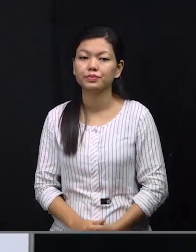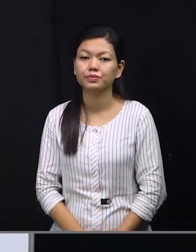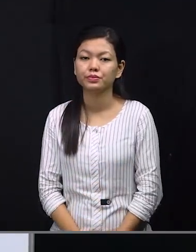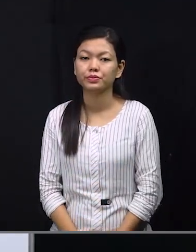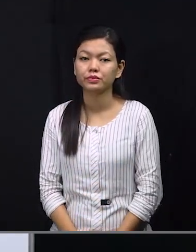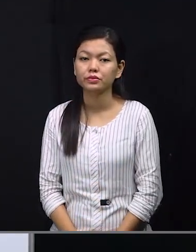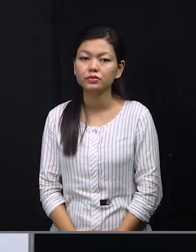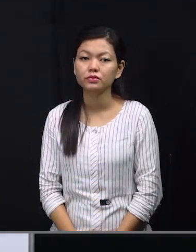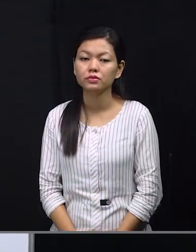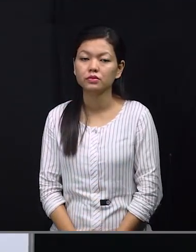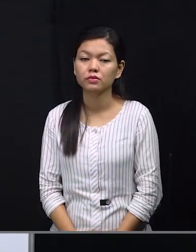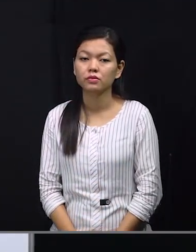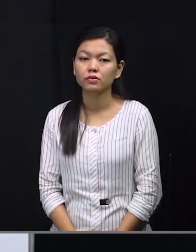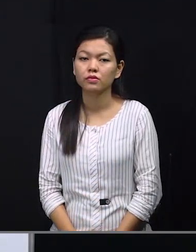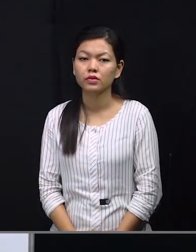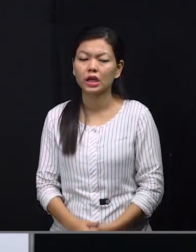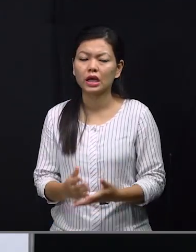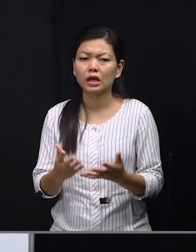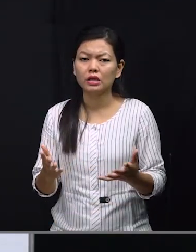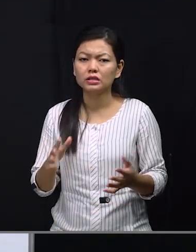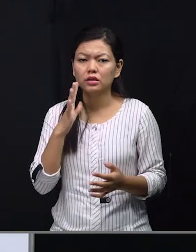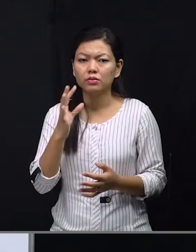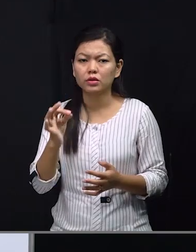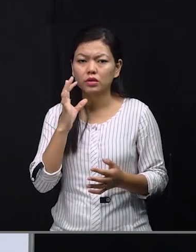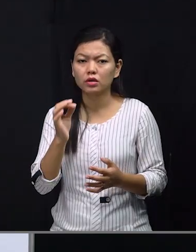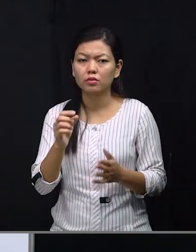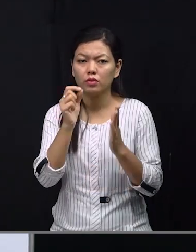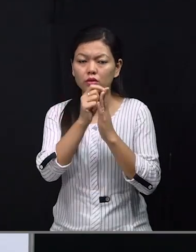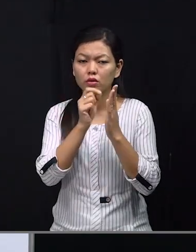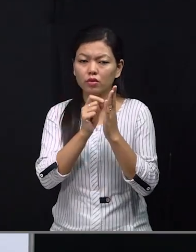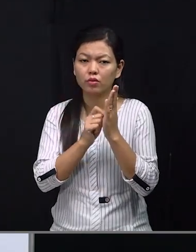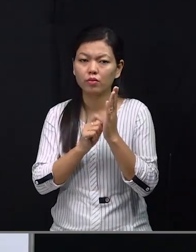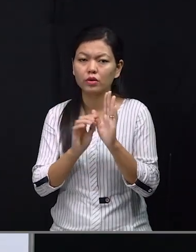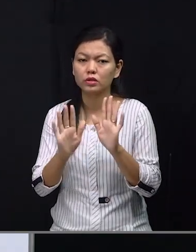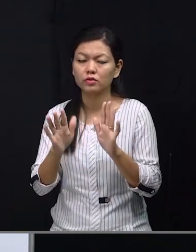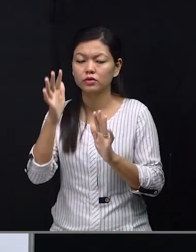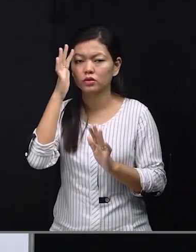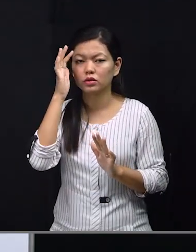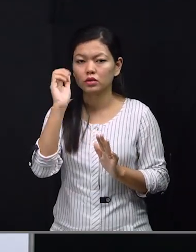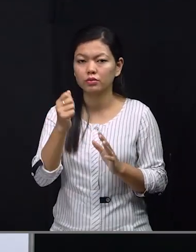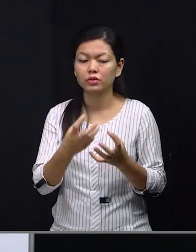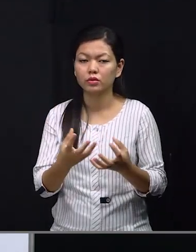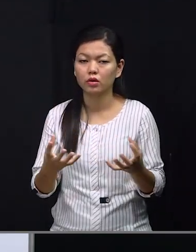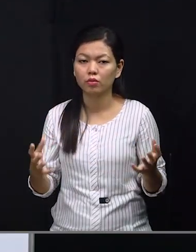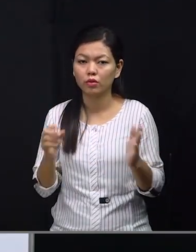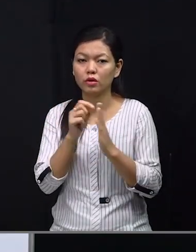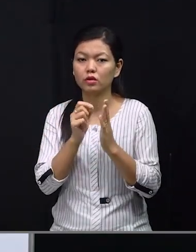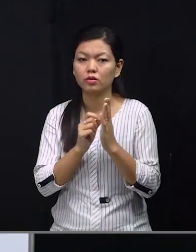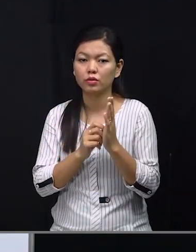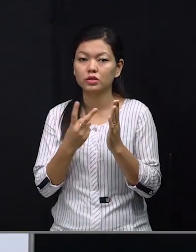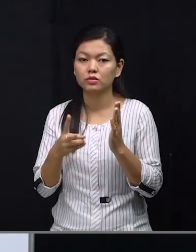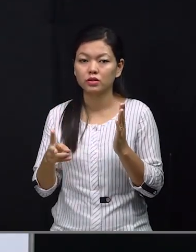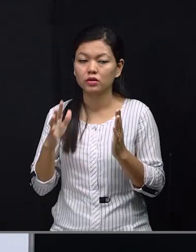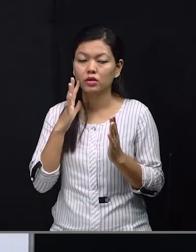There are some important points again to remember regarding these boiling points of haloalkanes. Let us